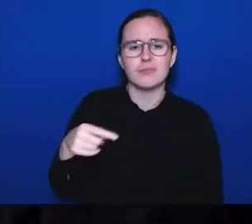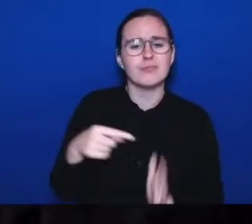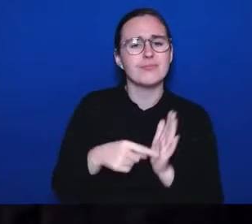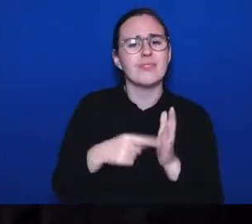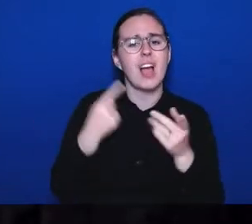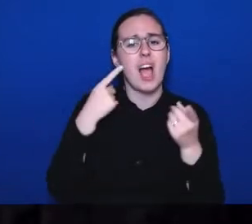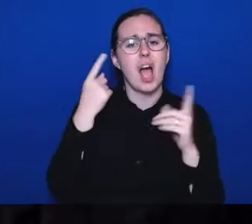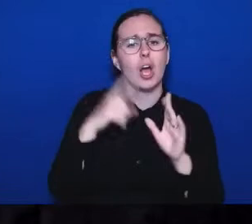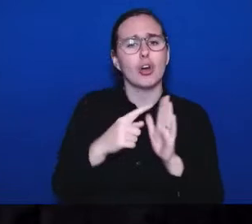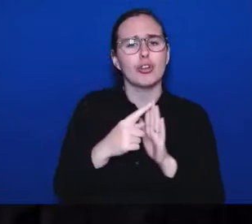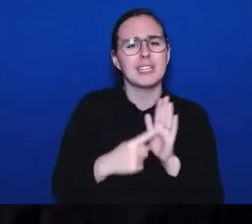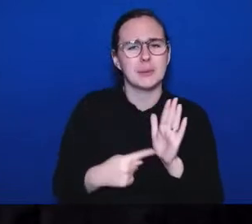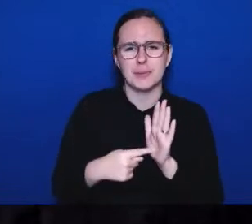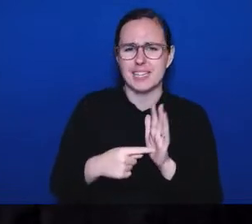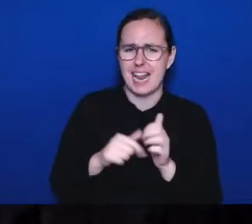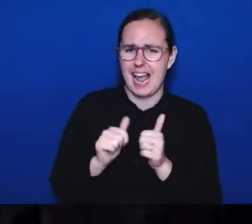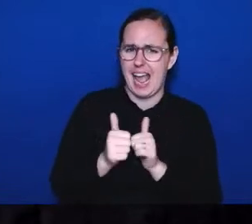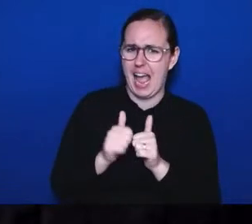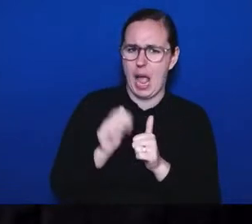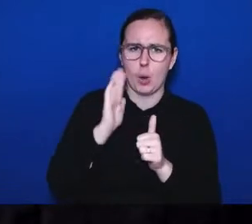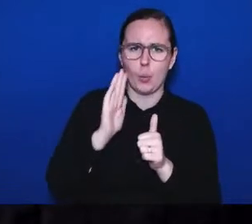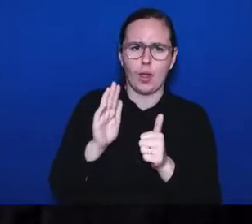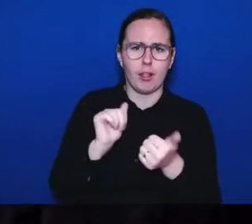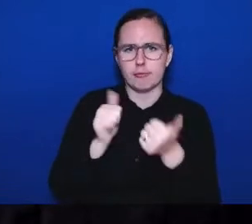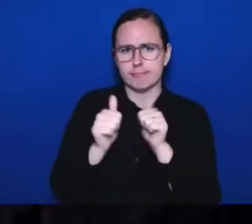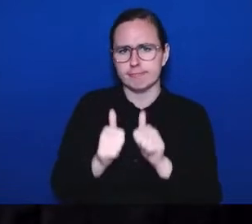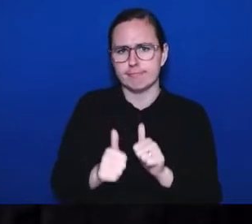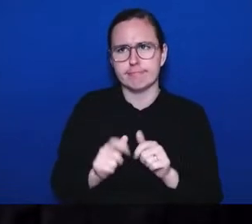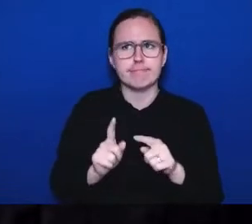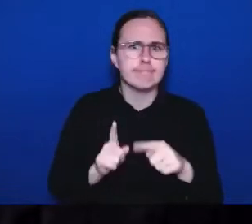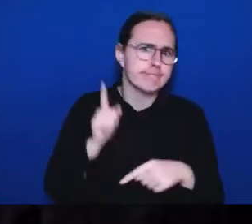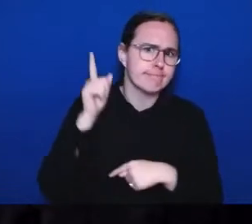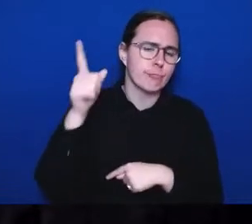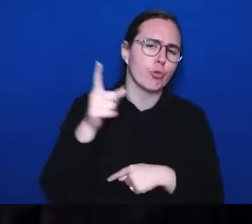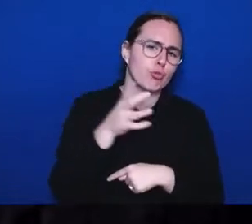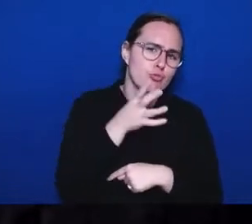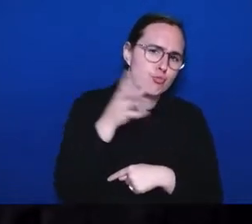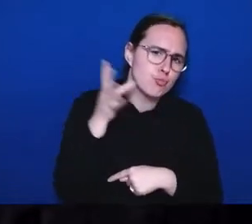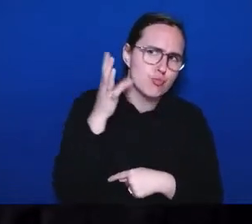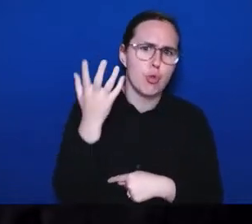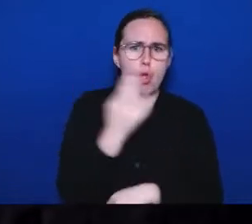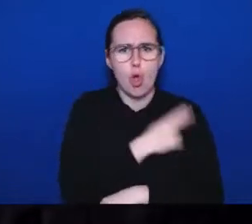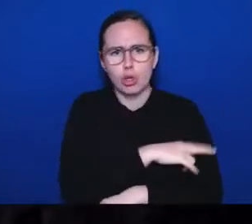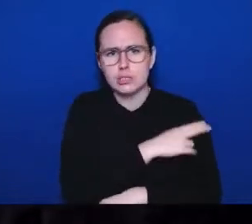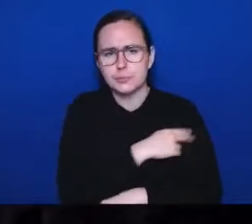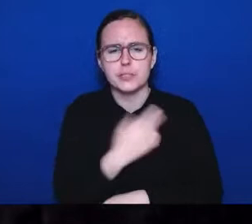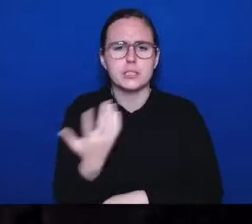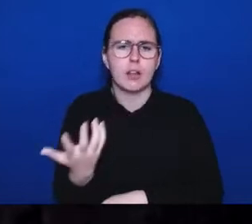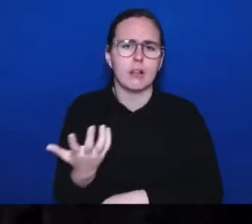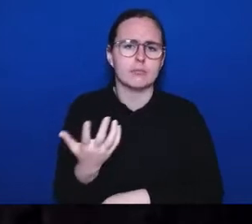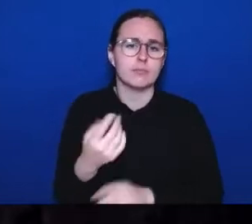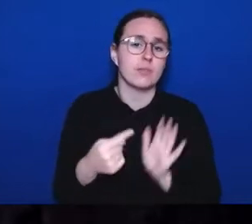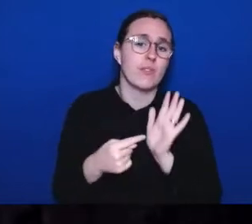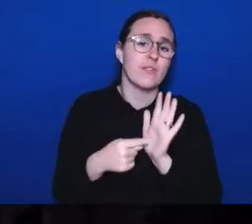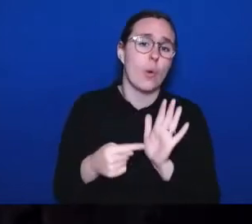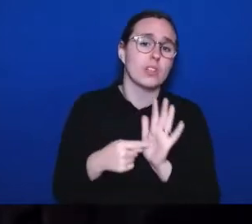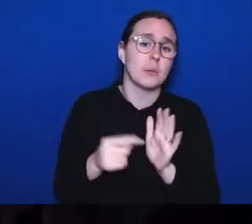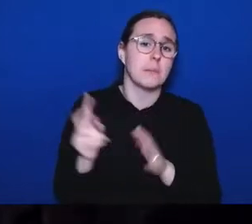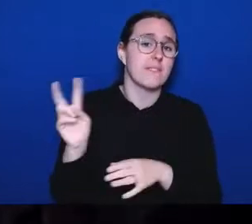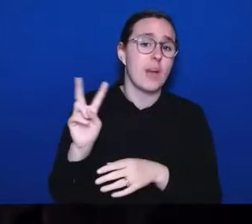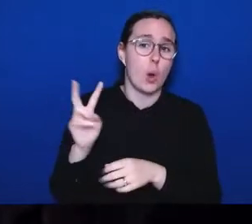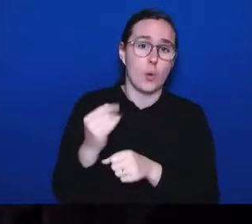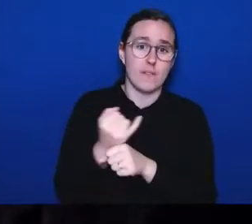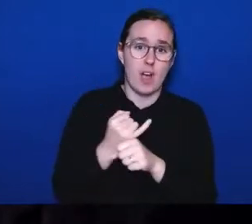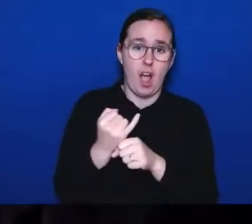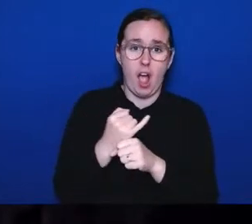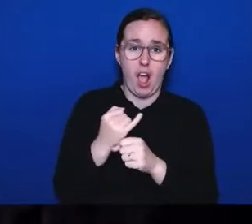make a difference, if at all, for rural hospitals like Port Hardy, where the ER has been closed there since Friday evening because of staffing issues and isn't going to